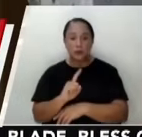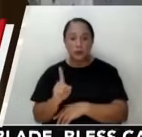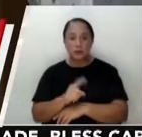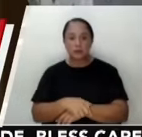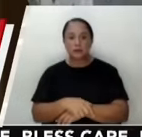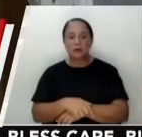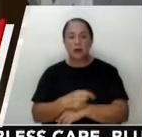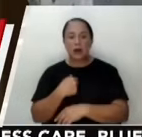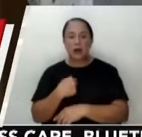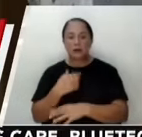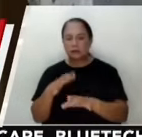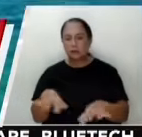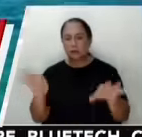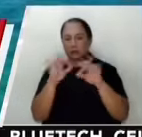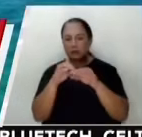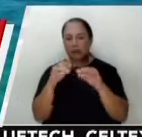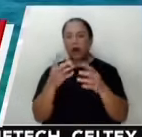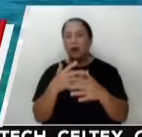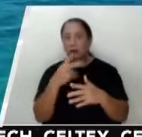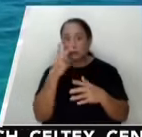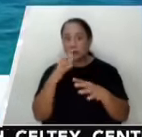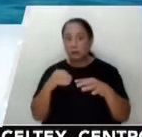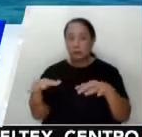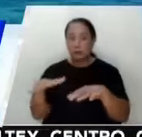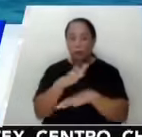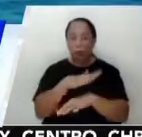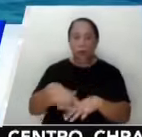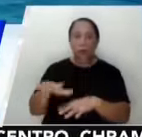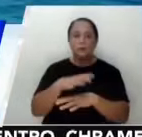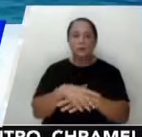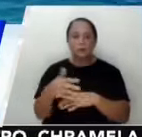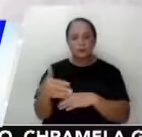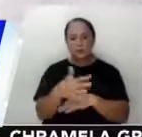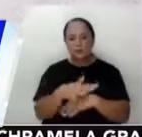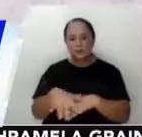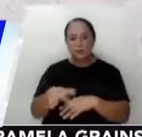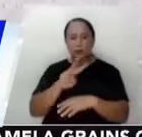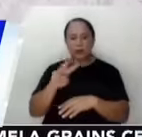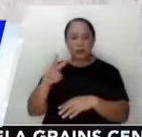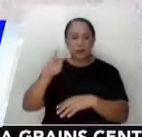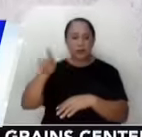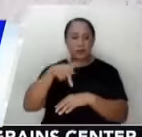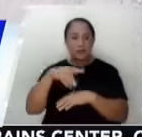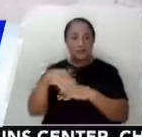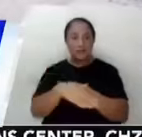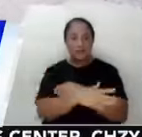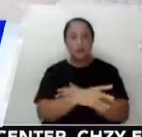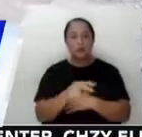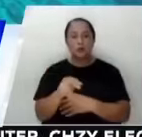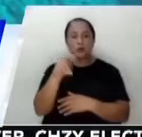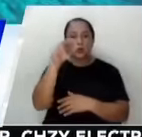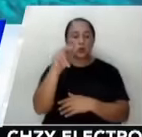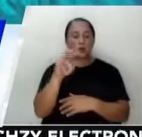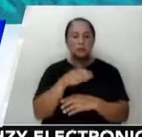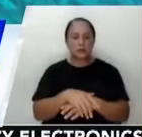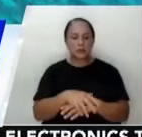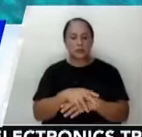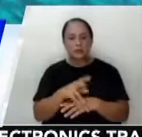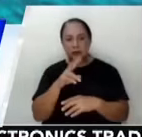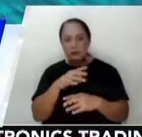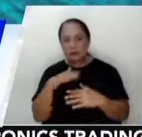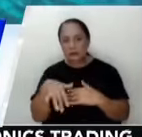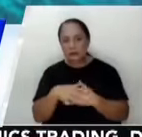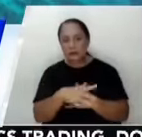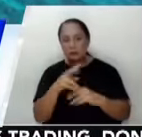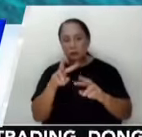significant effect on all the fisheries in the West Philippine Sea, up to north or even in the Visayan Sea. So we need this kind of study, but for me, I